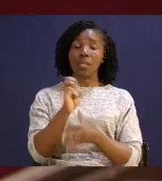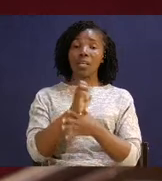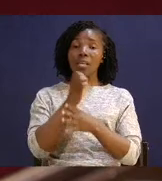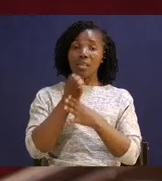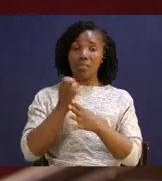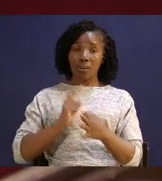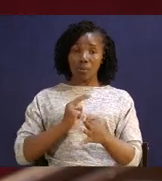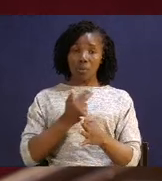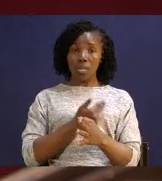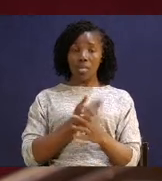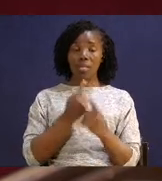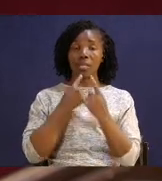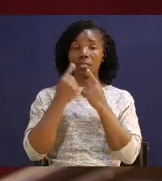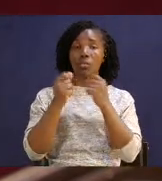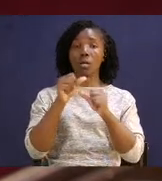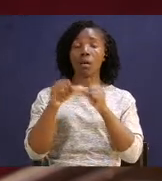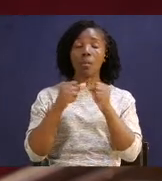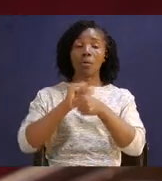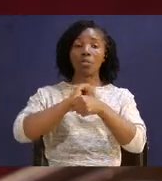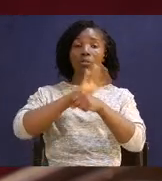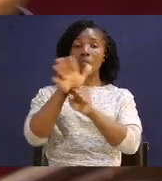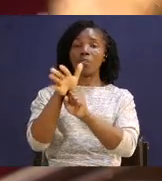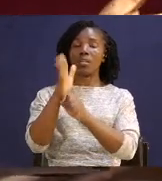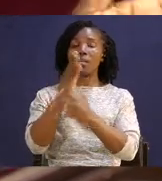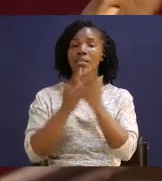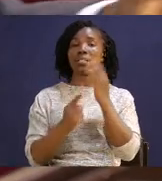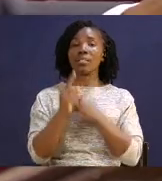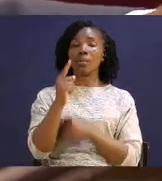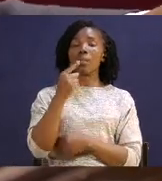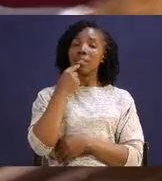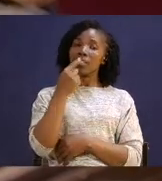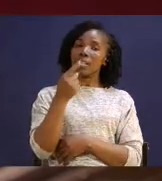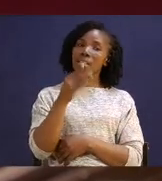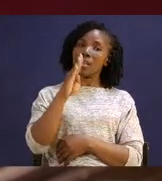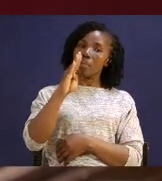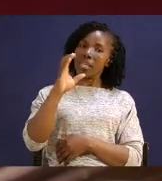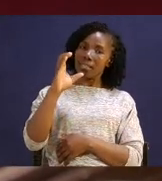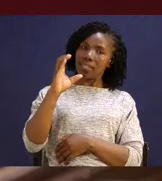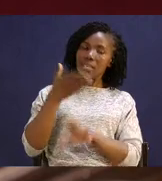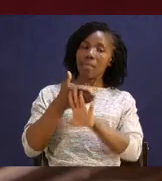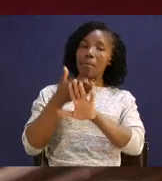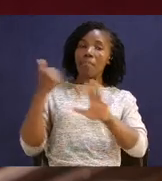we talk about COVID, somebody says BC, before COVID.